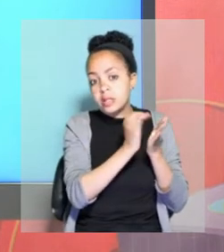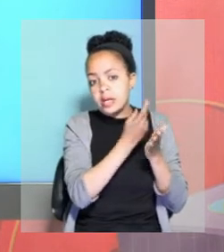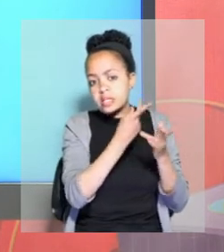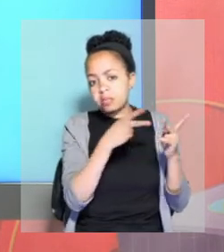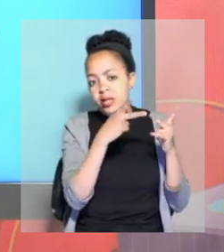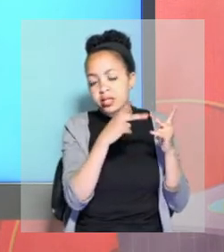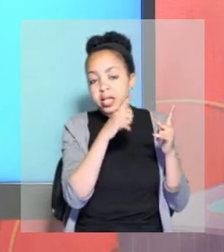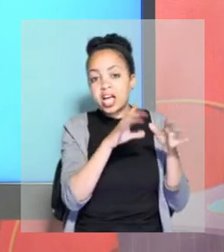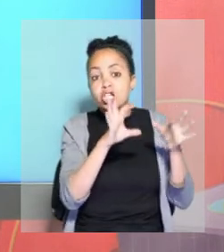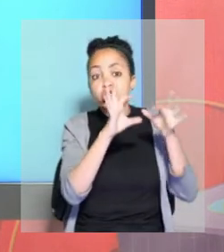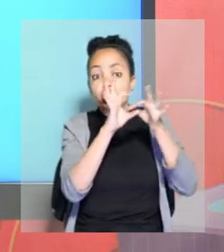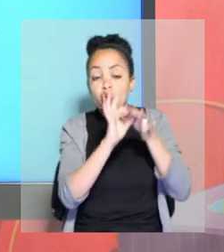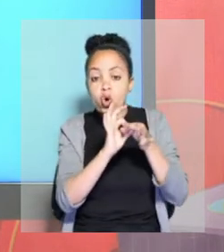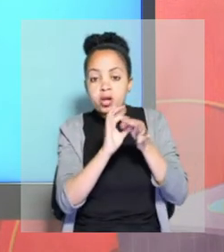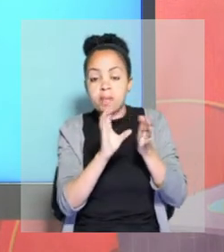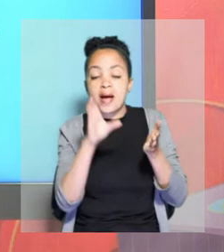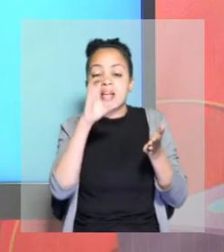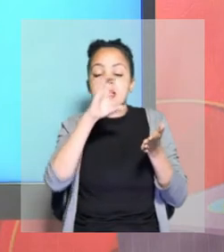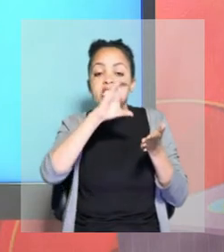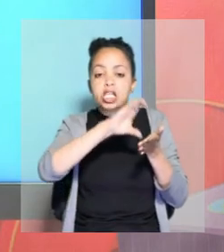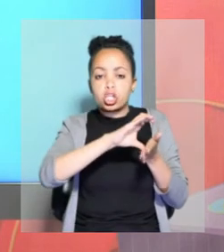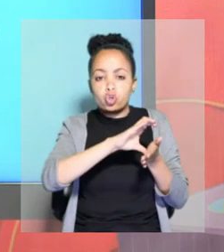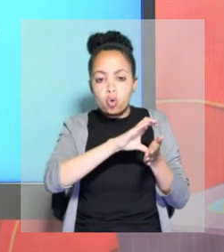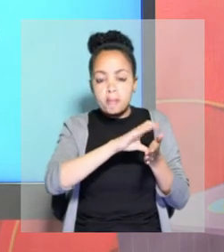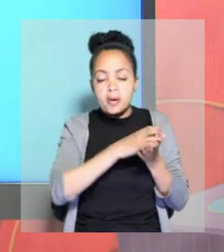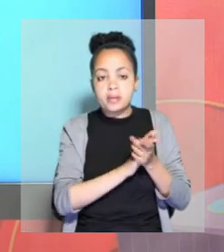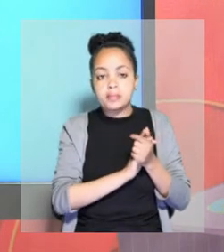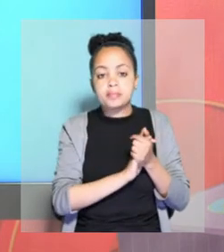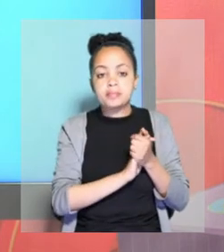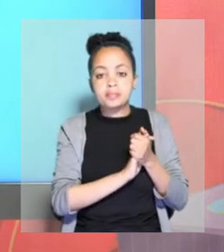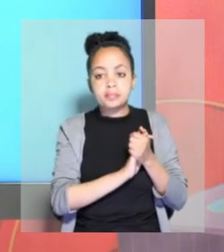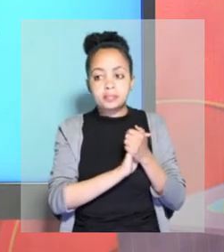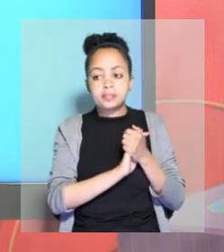where they can be joined by centromere here.